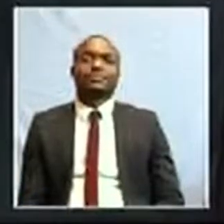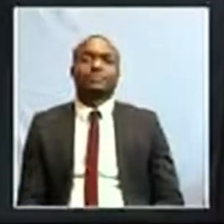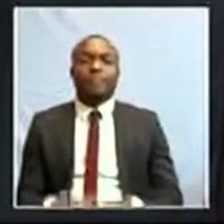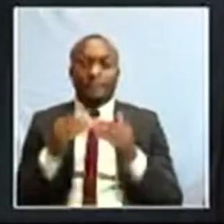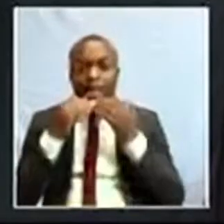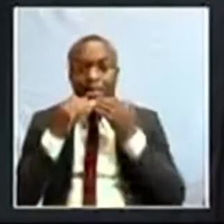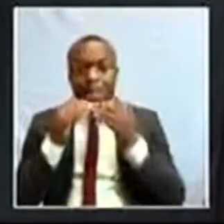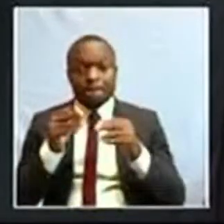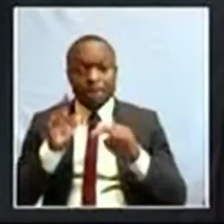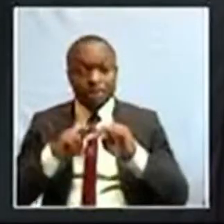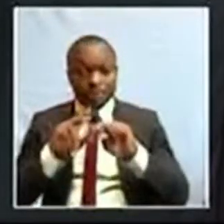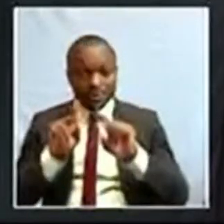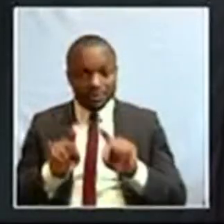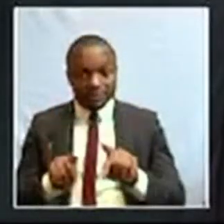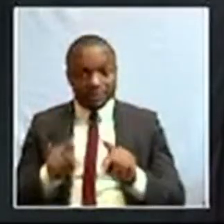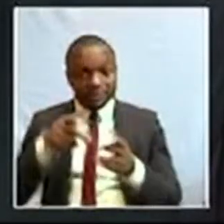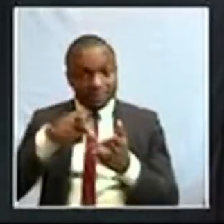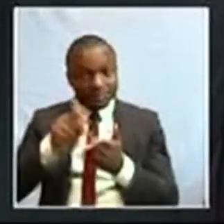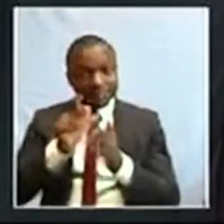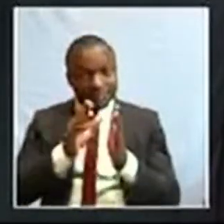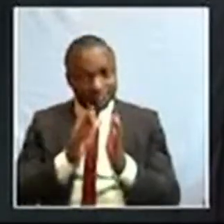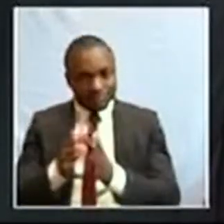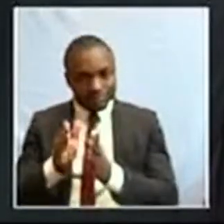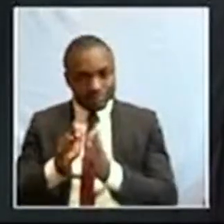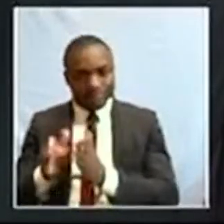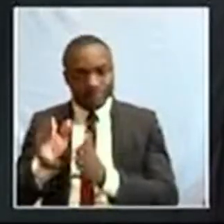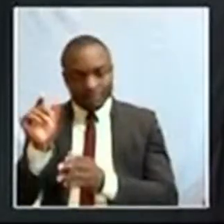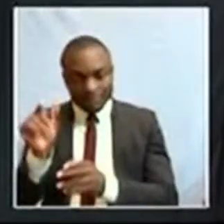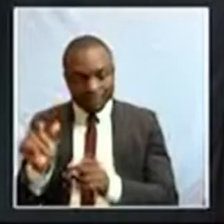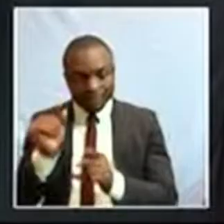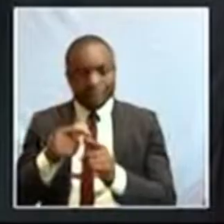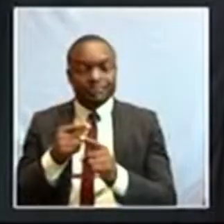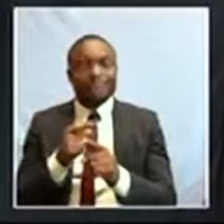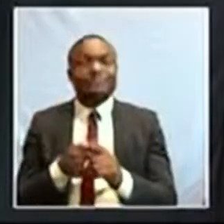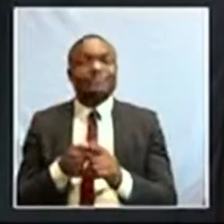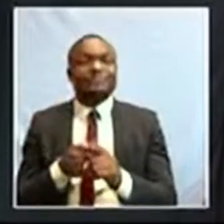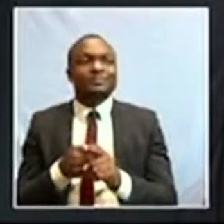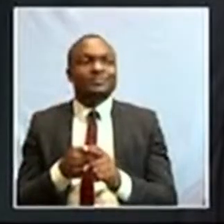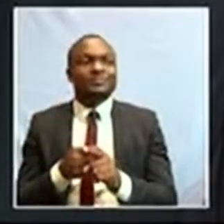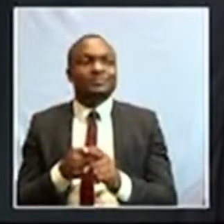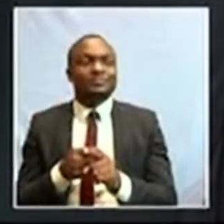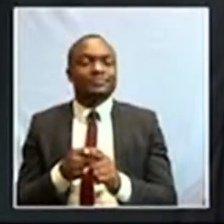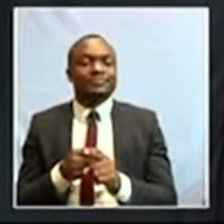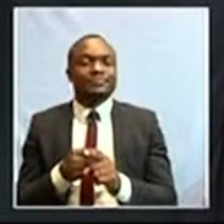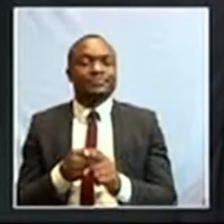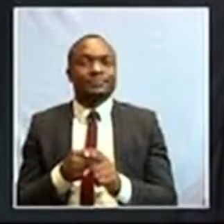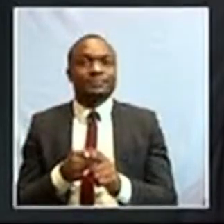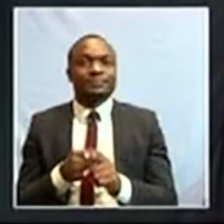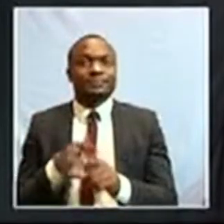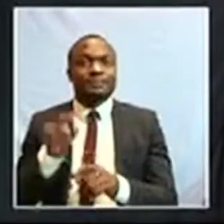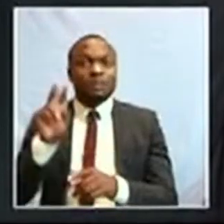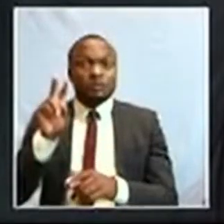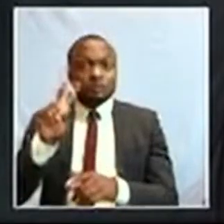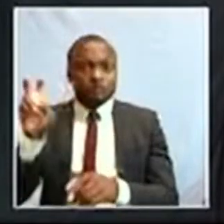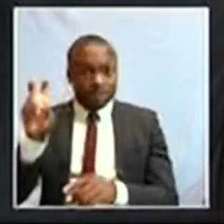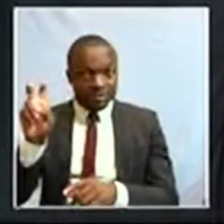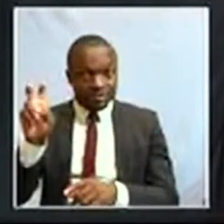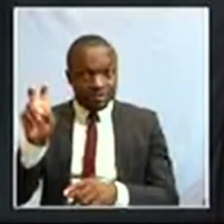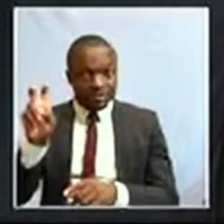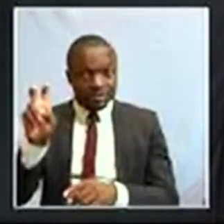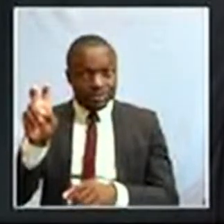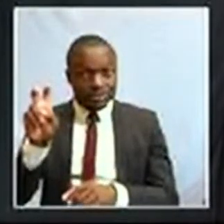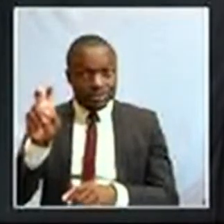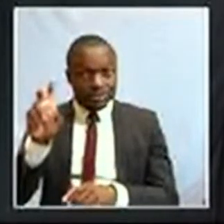Thank you, Chair. The payment plan per month, it's a minimum of 200. 100